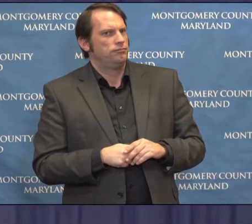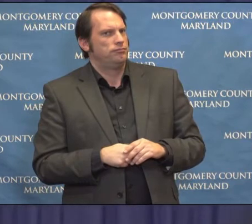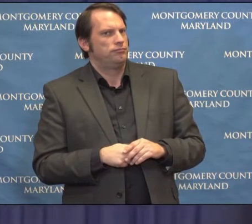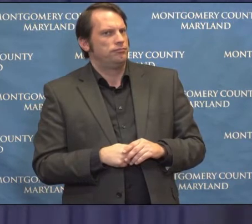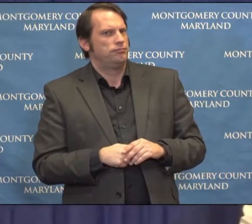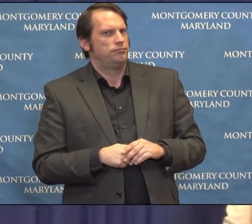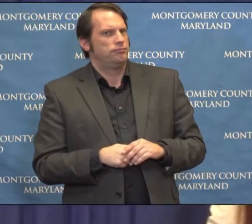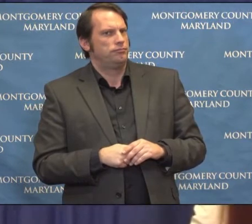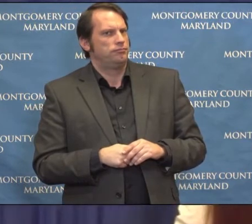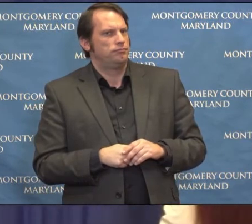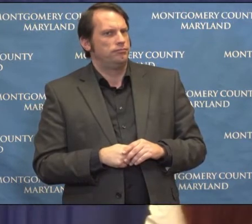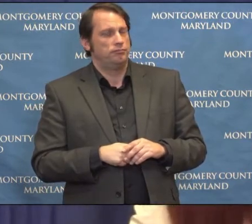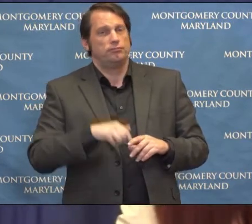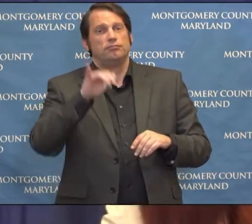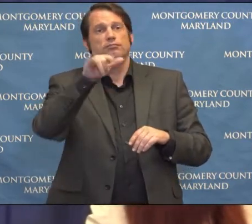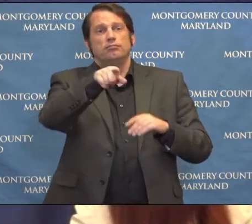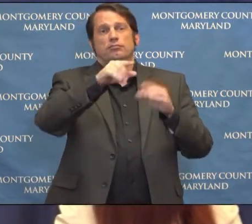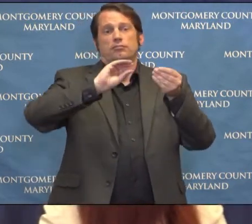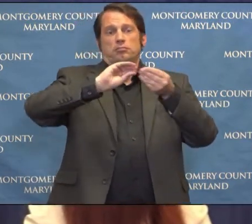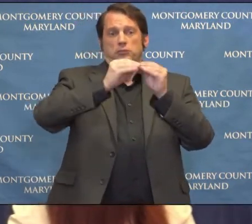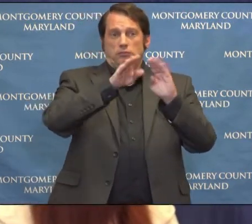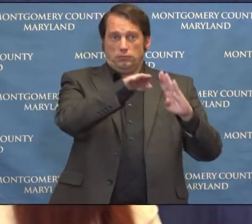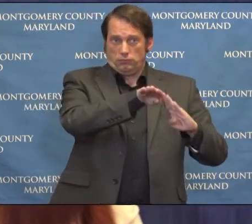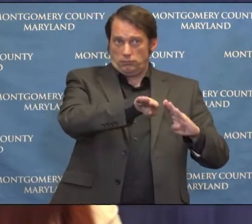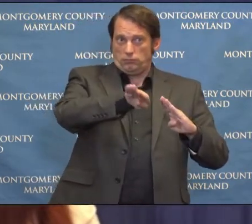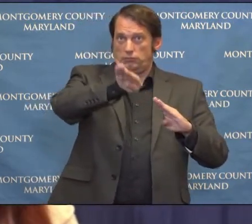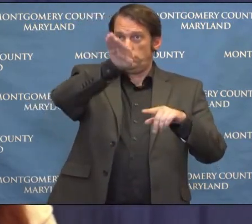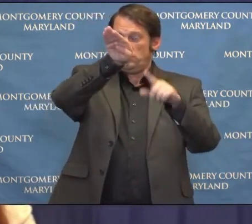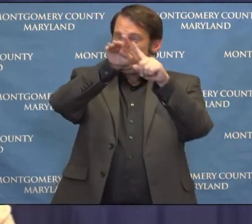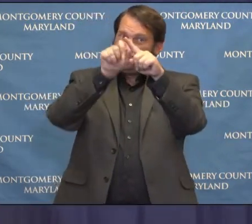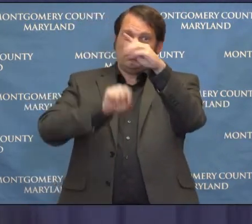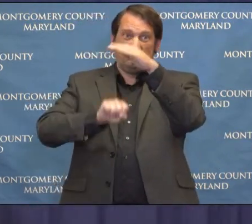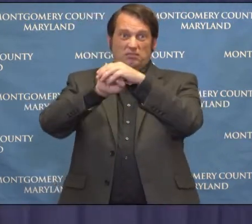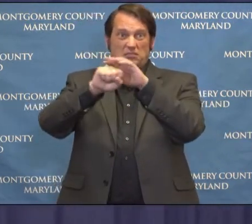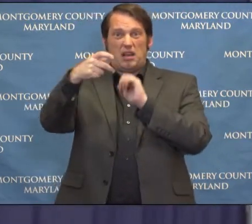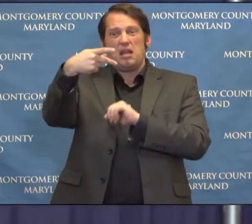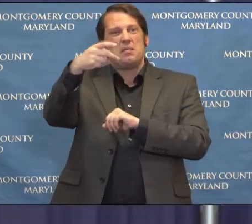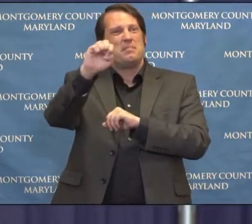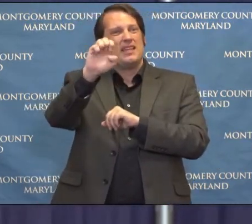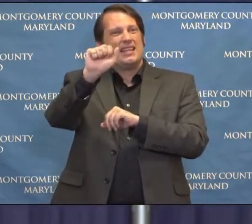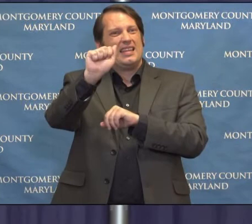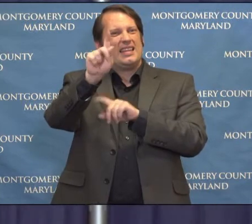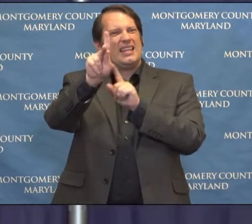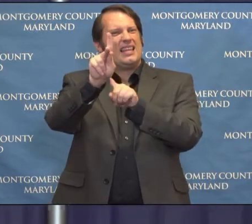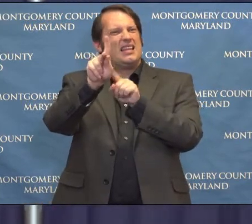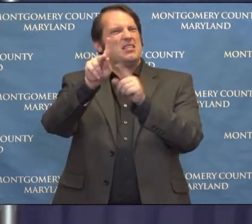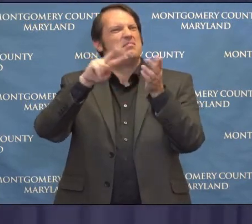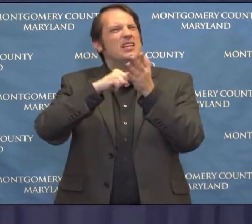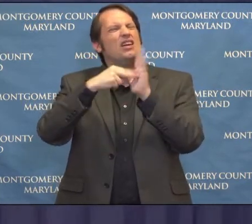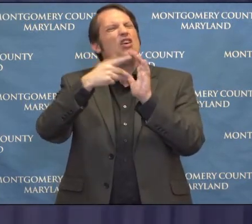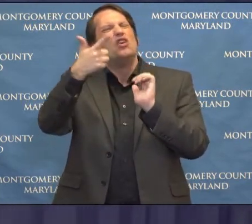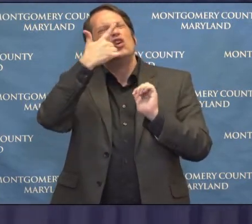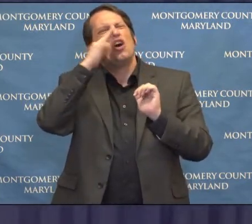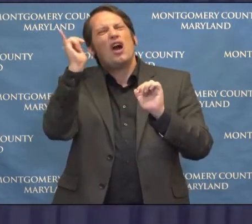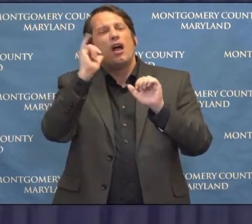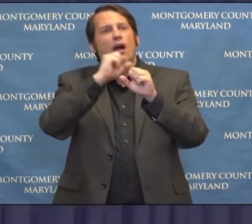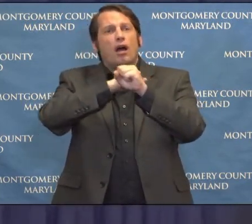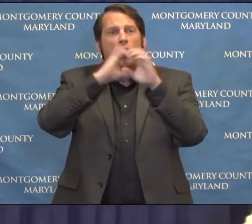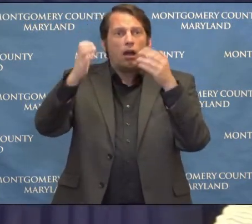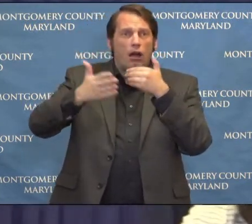sometime early May, and we've heard that it might happen earlier in the